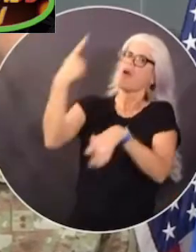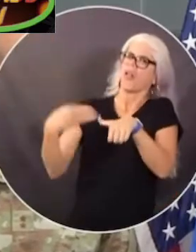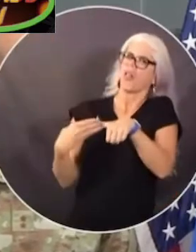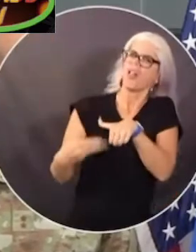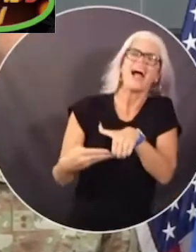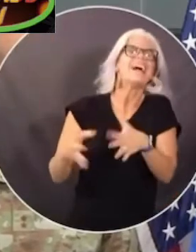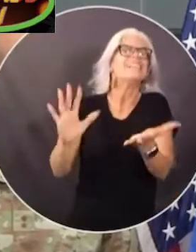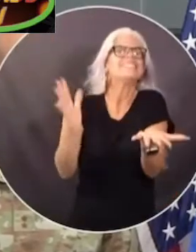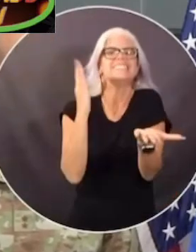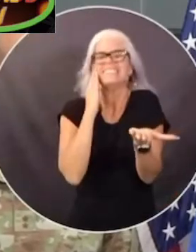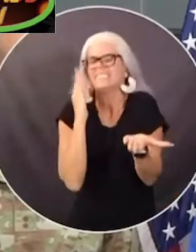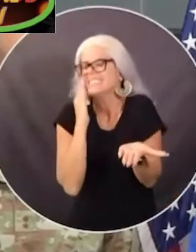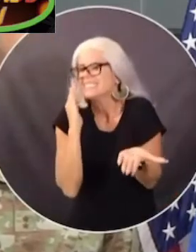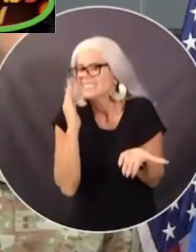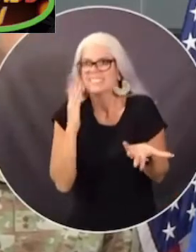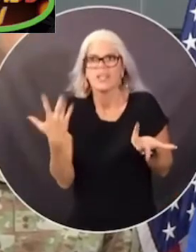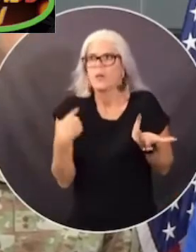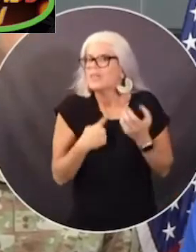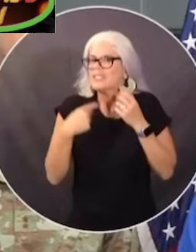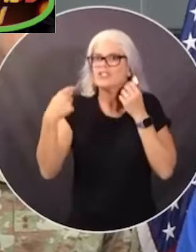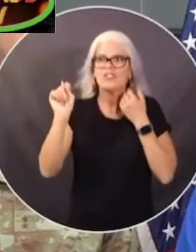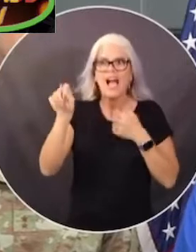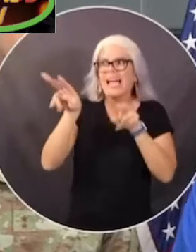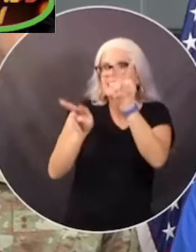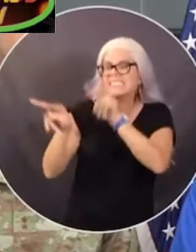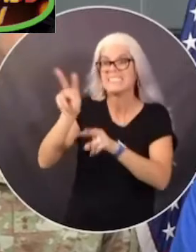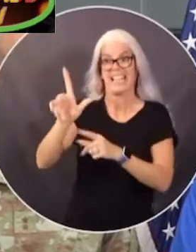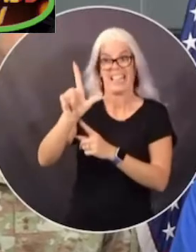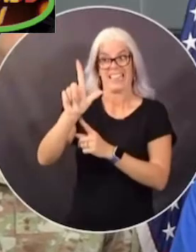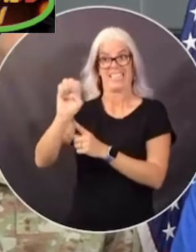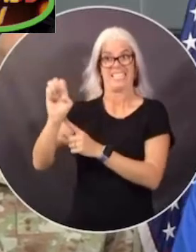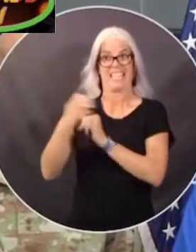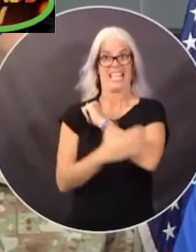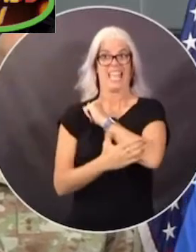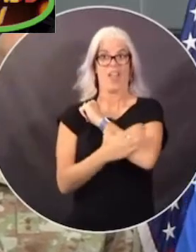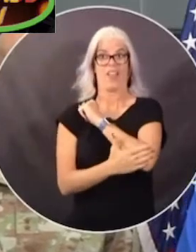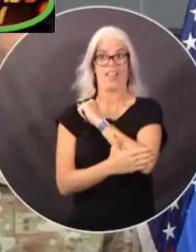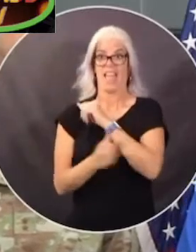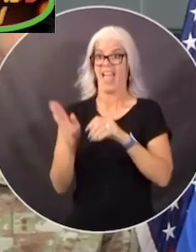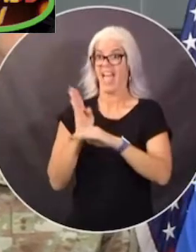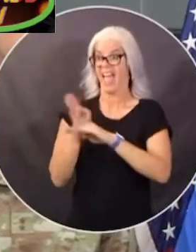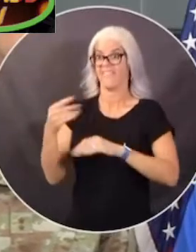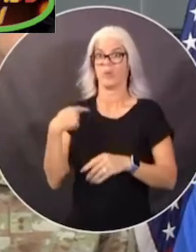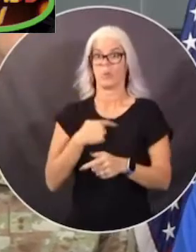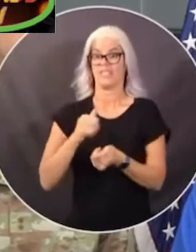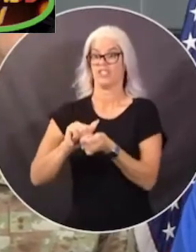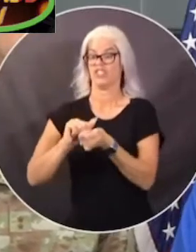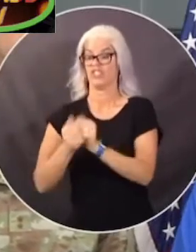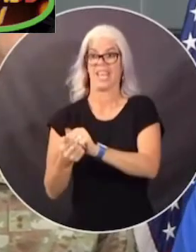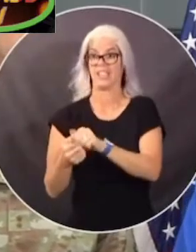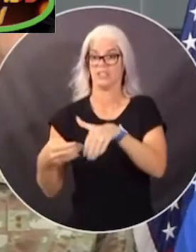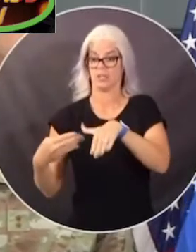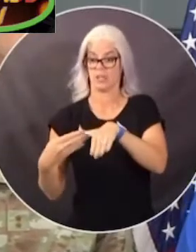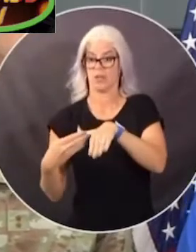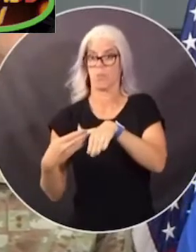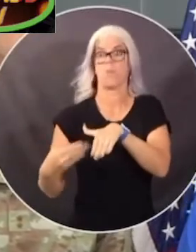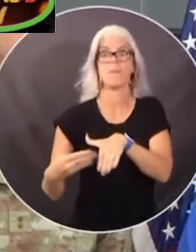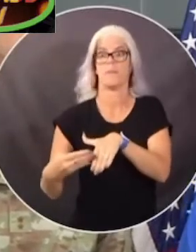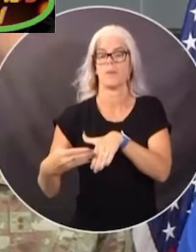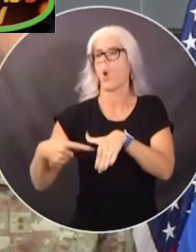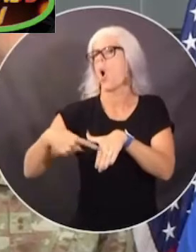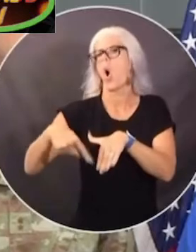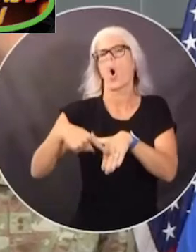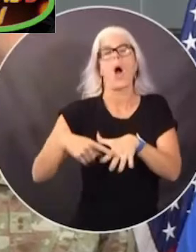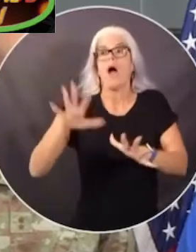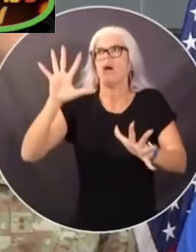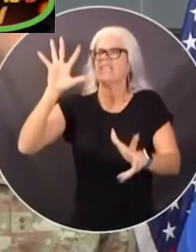goes. I know the folks in Lee County, once that forecast changed, I know they acted very quickly, as they should have. And I